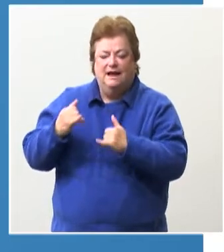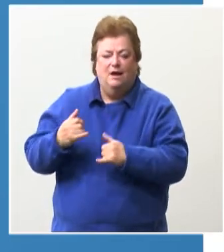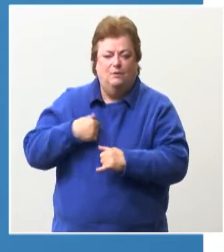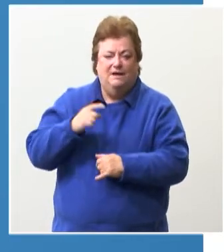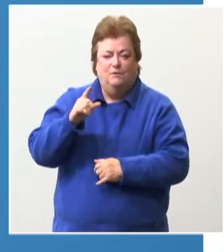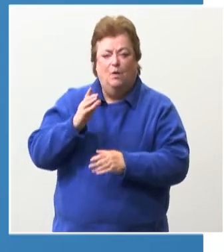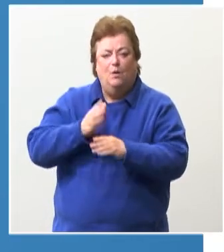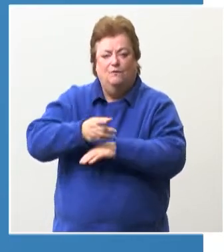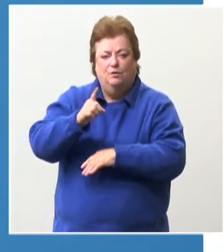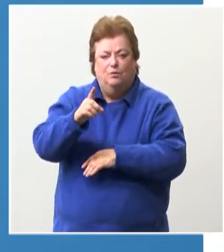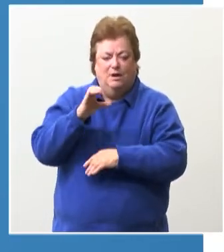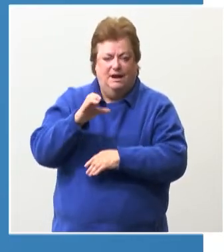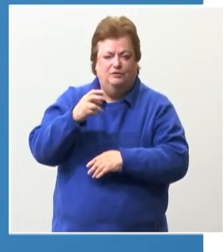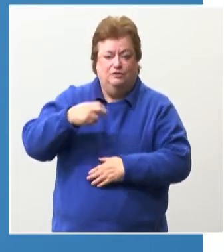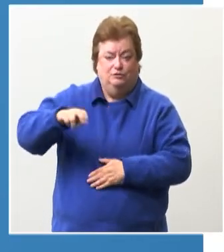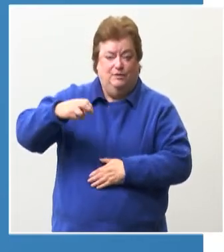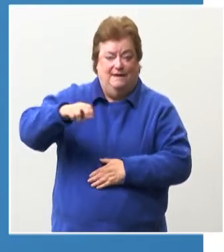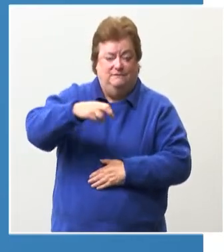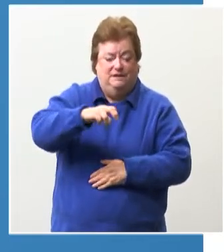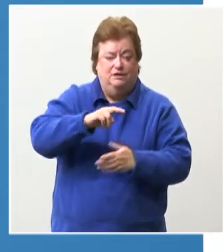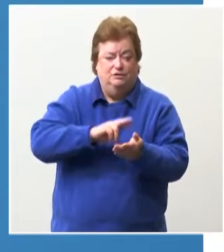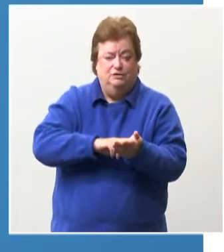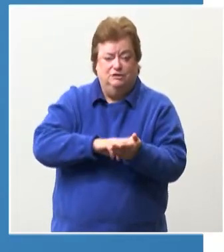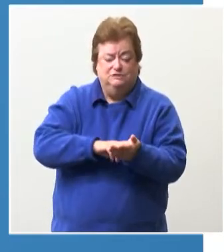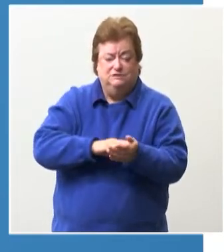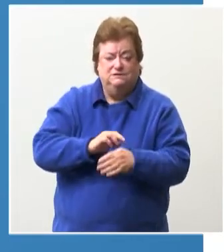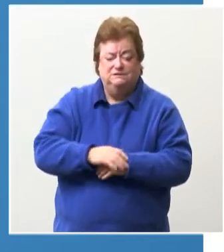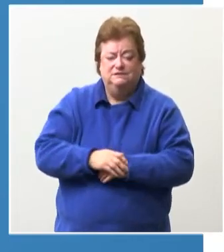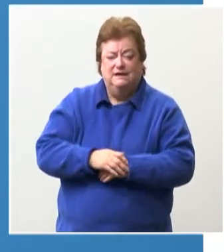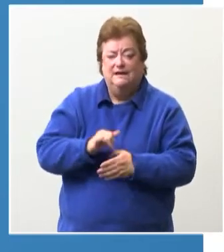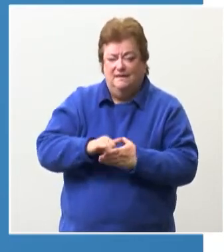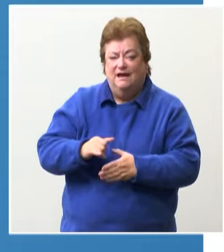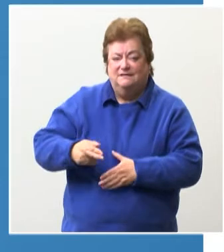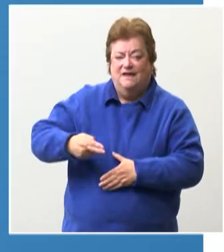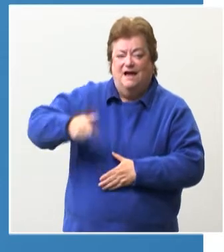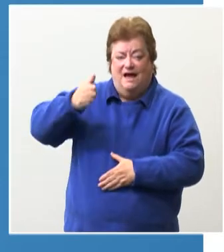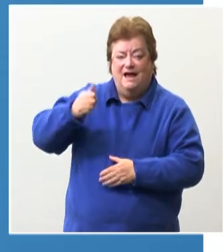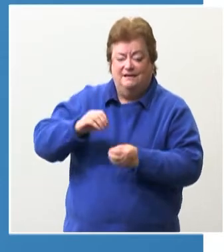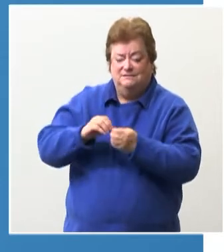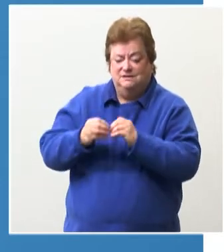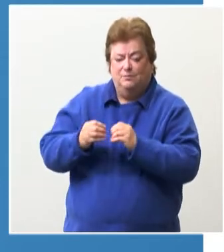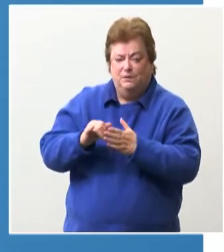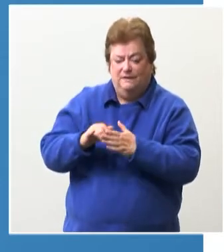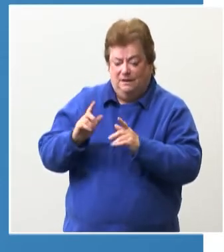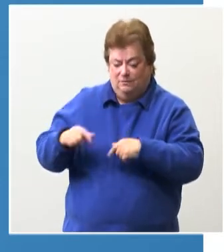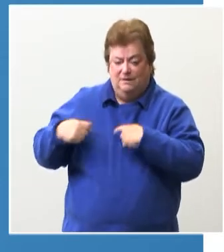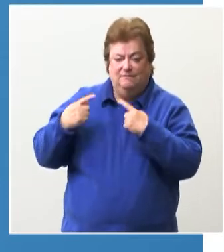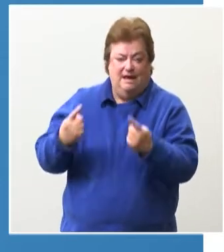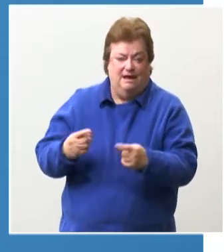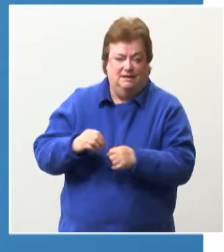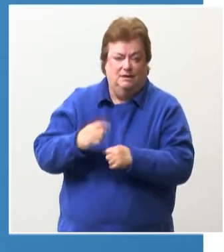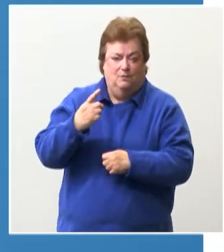nurses. Again, at the highest point from a COVID standpoint that we've been in a year.